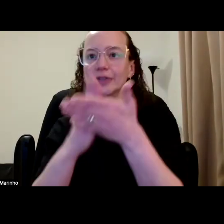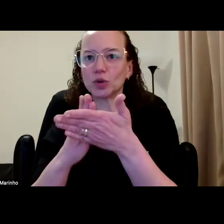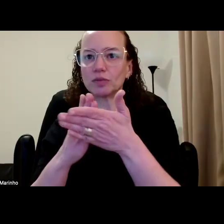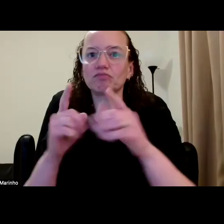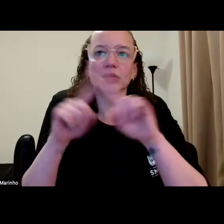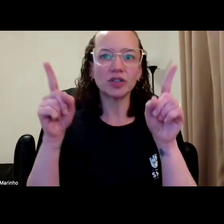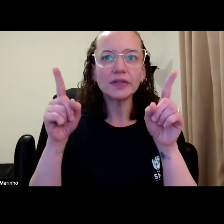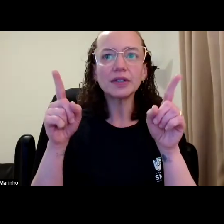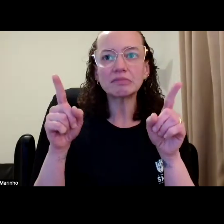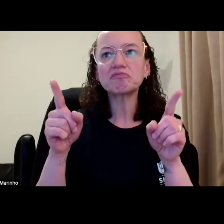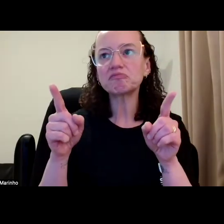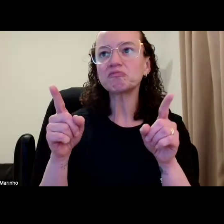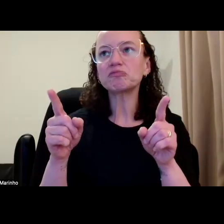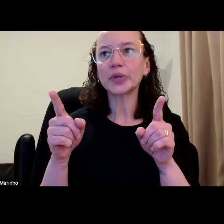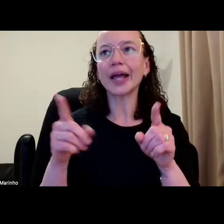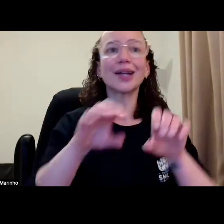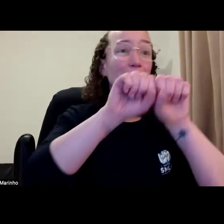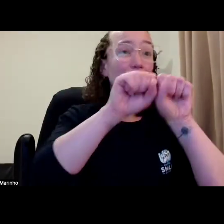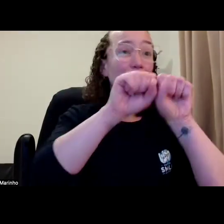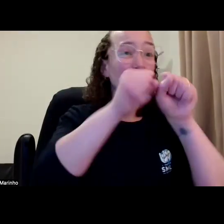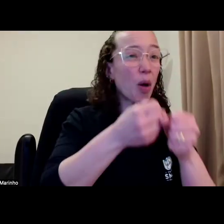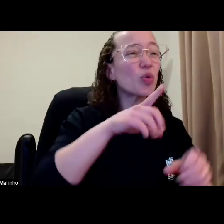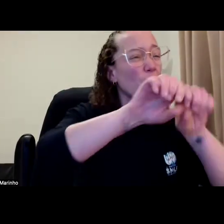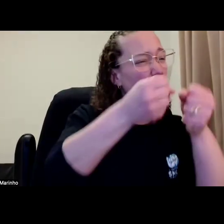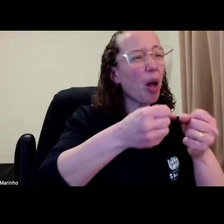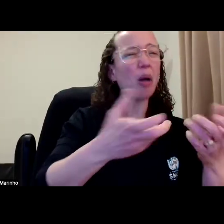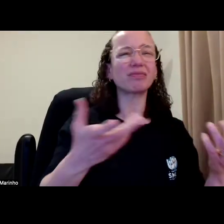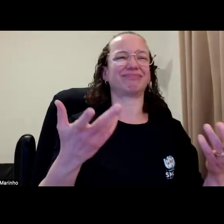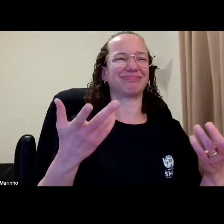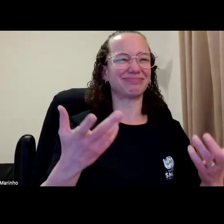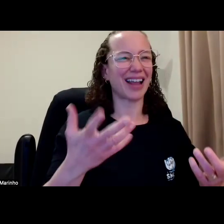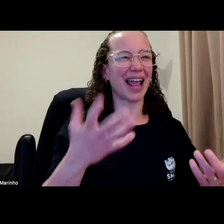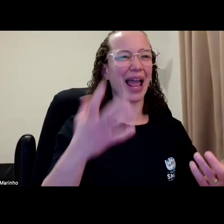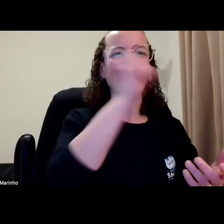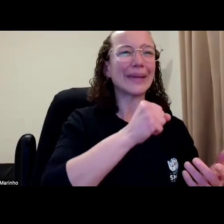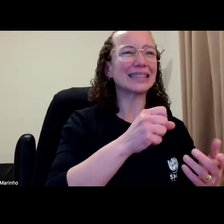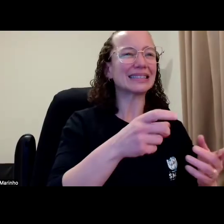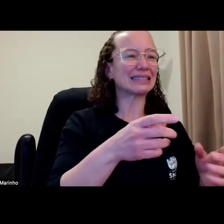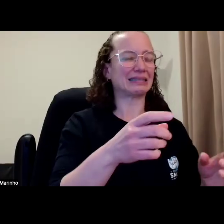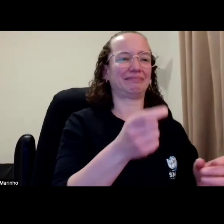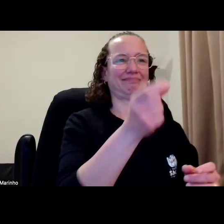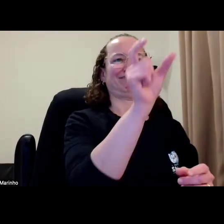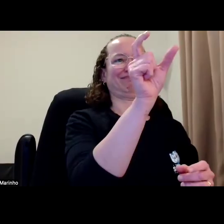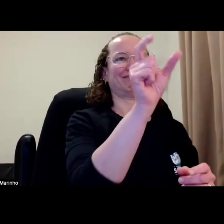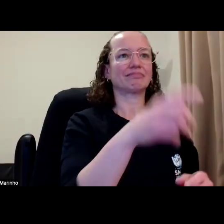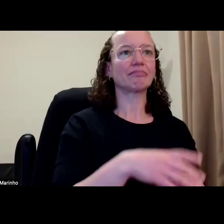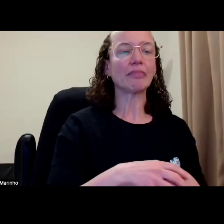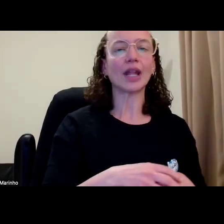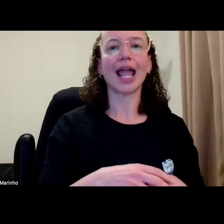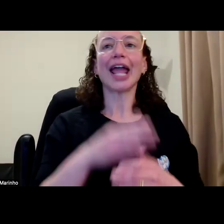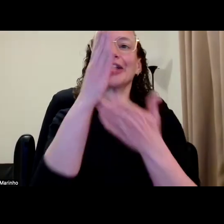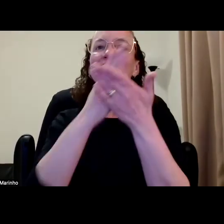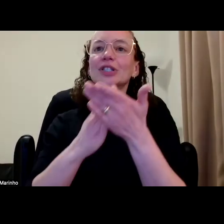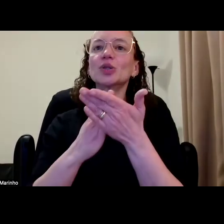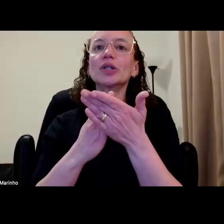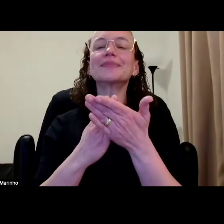Broken tooth, cracked tooth, right? There's a difference there. A broken tooth, be